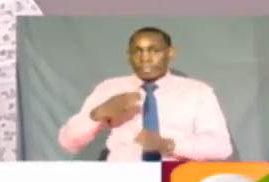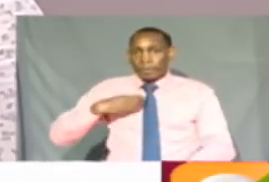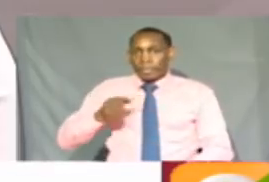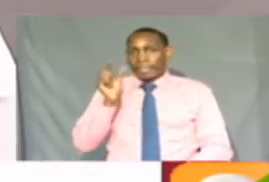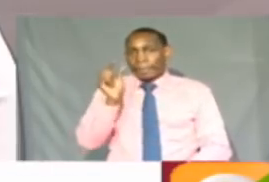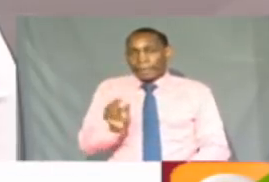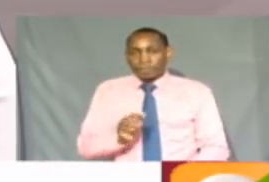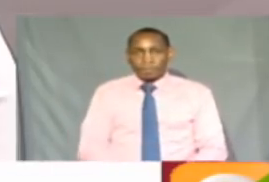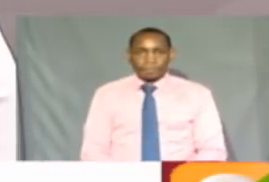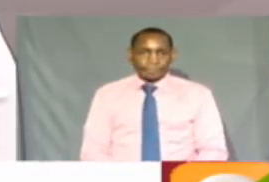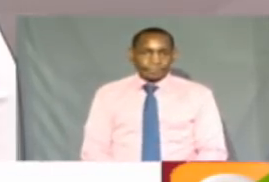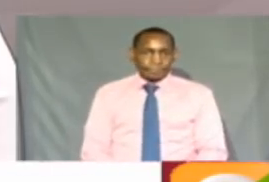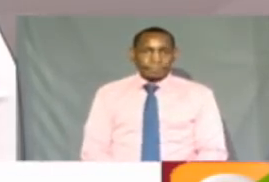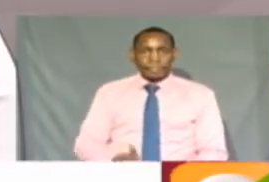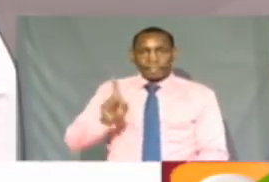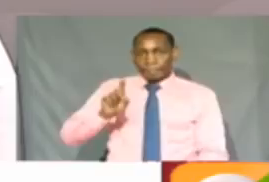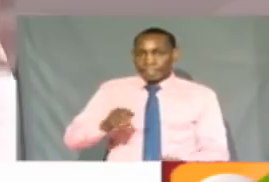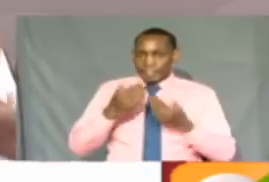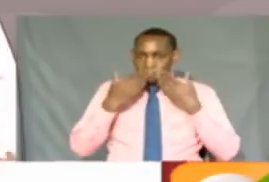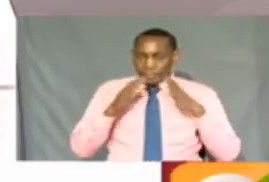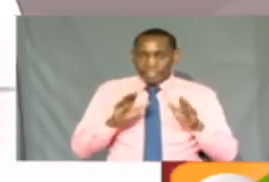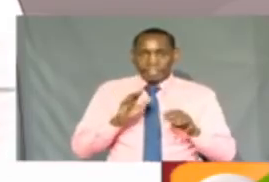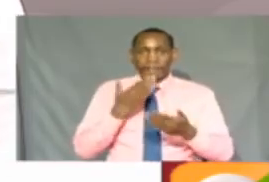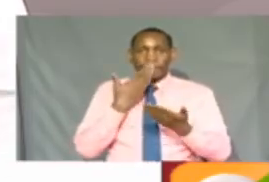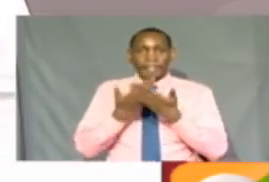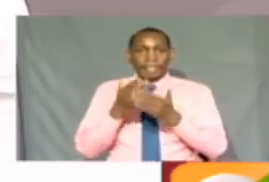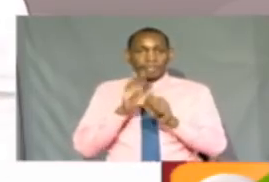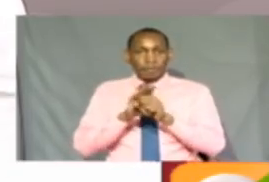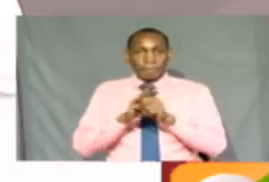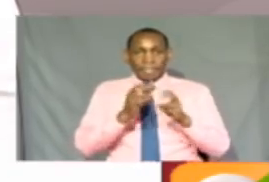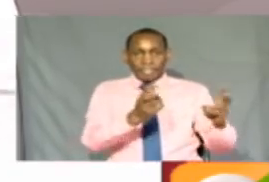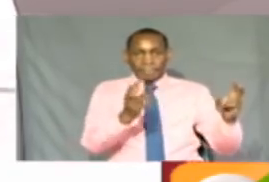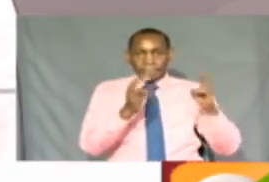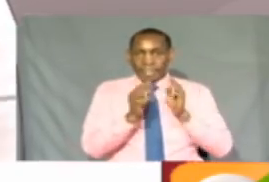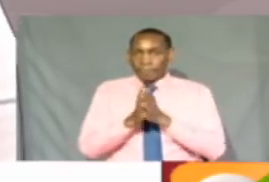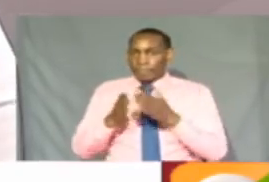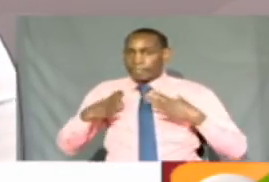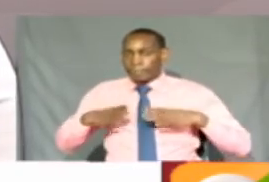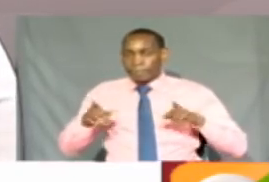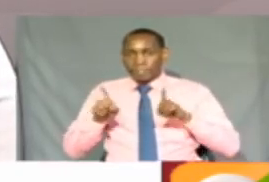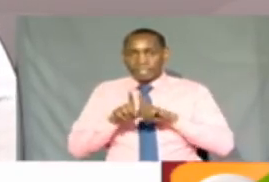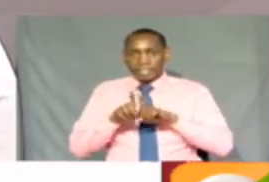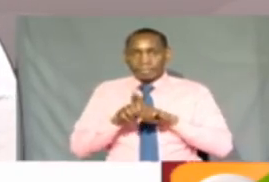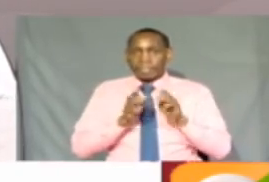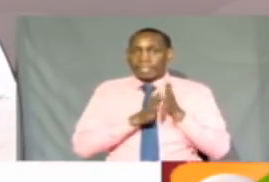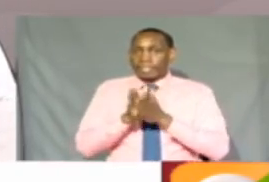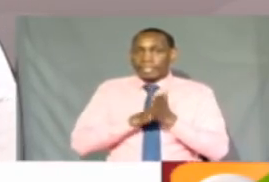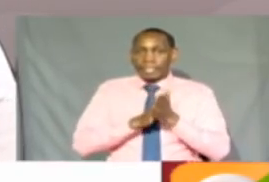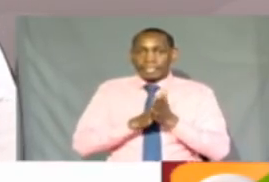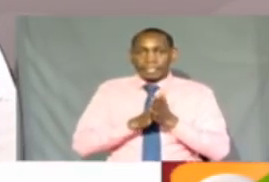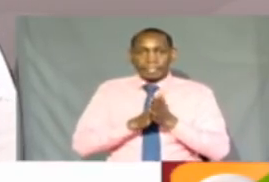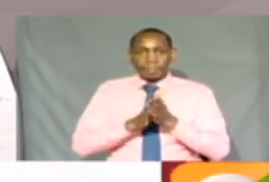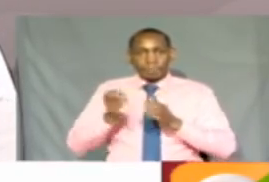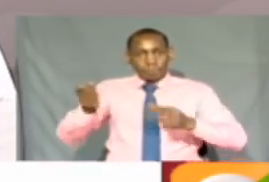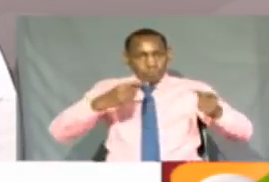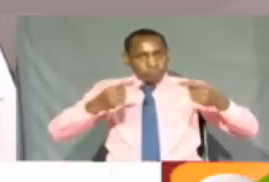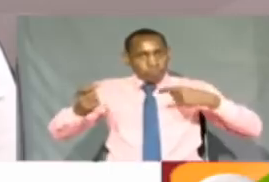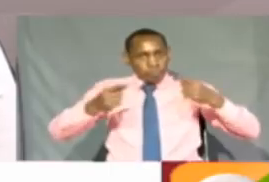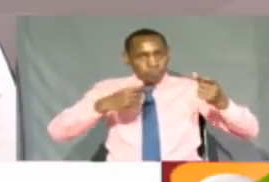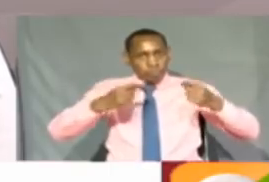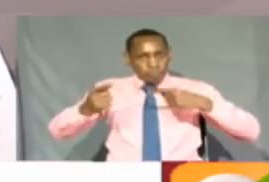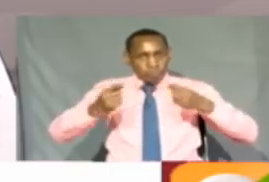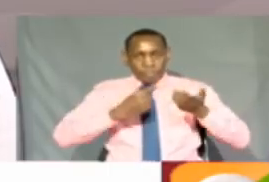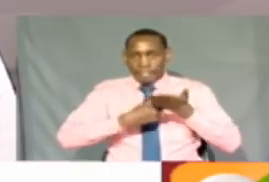We have to bring it to a close. Thank you so much to my mini audience, to my panelists as well. Very interesting views coming out of this